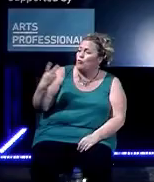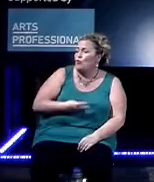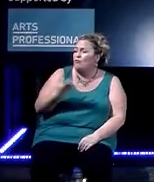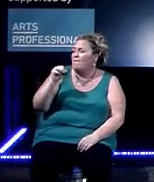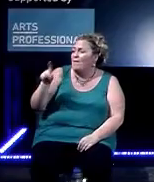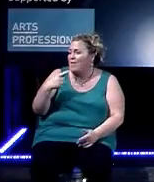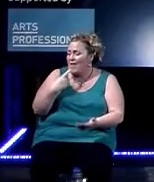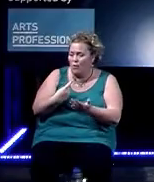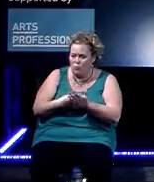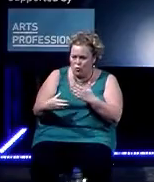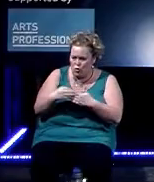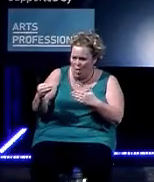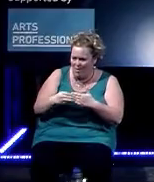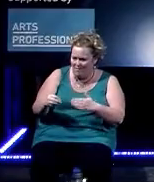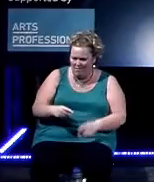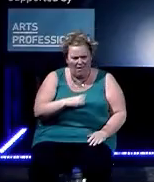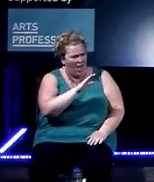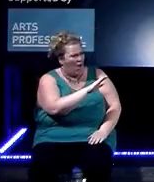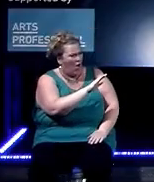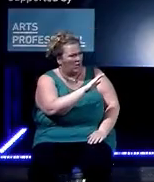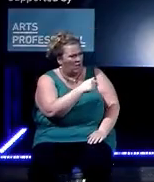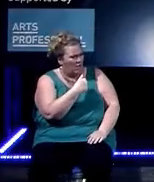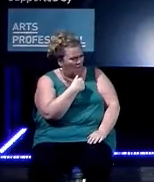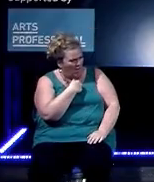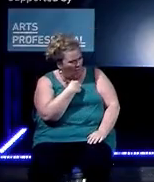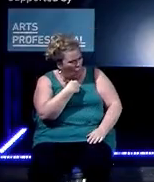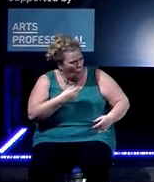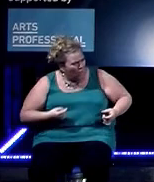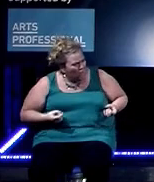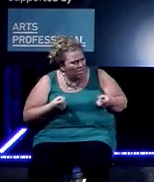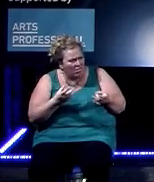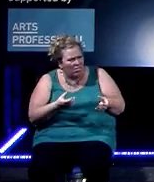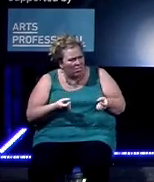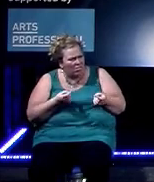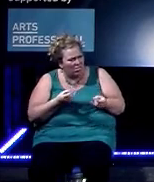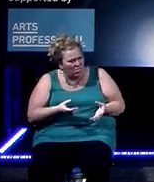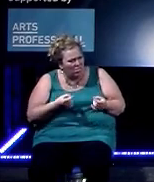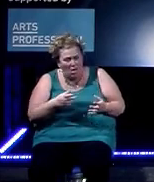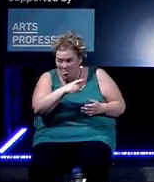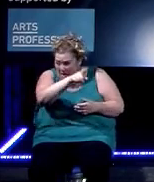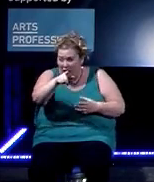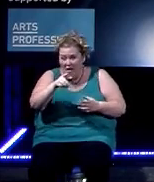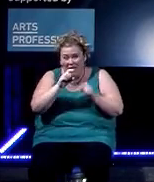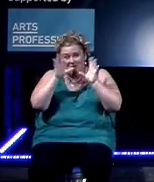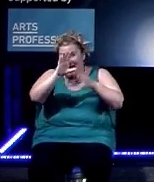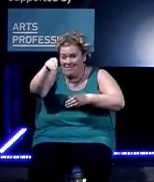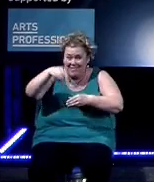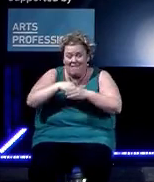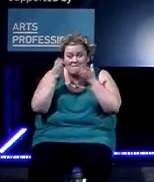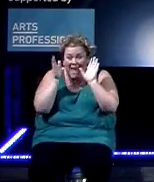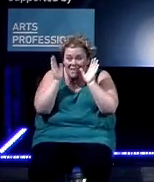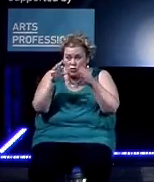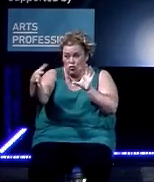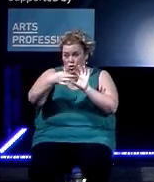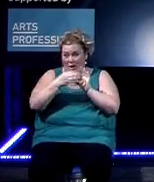$250,000. And they thought, well, hang on a sec. We just spent years and tons of money and did all this stuff to get 50 million people into Facebook. And